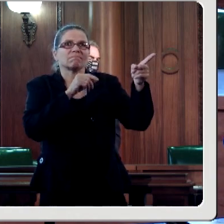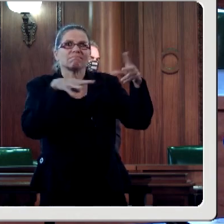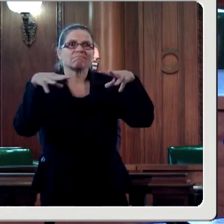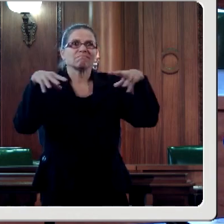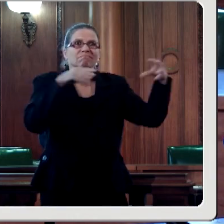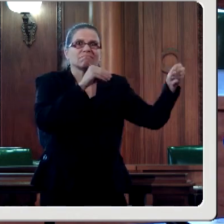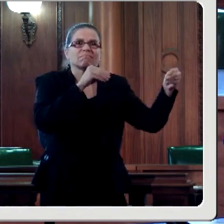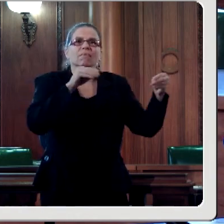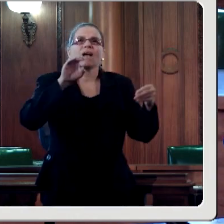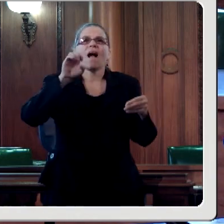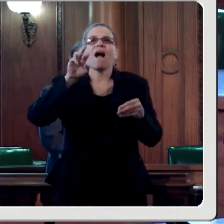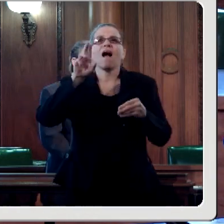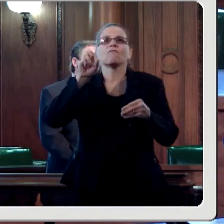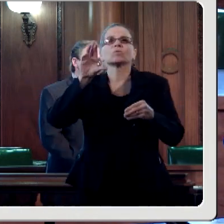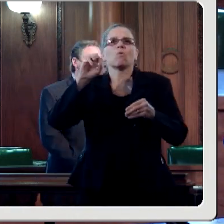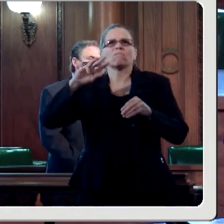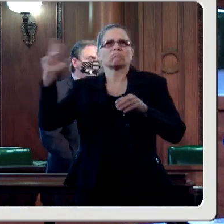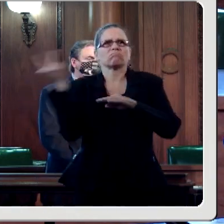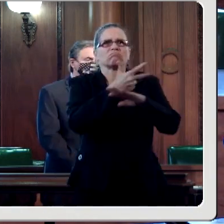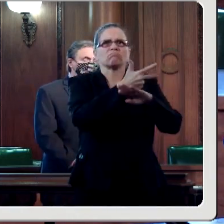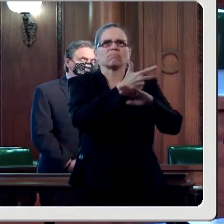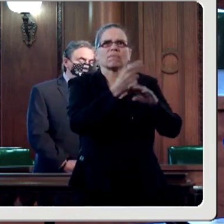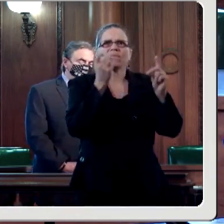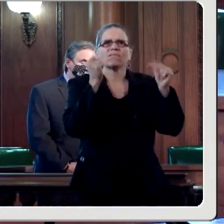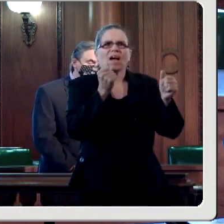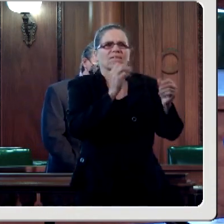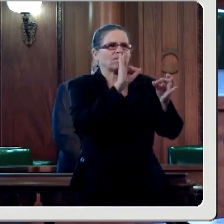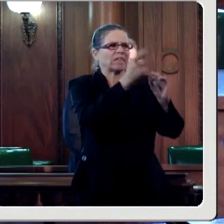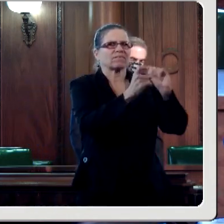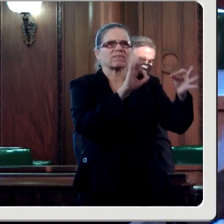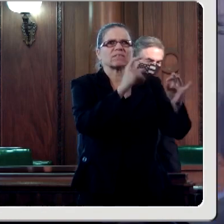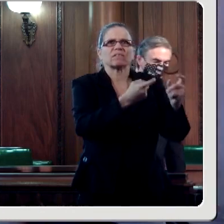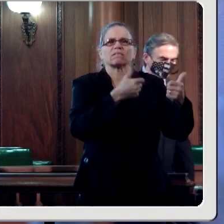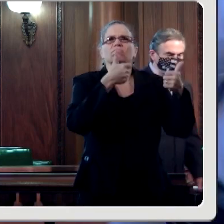failure, and Eversource is working on that. Thank you. Thanks, Pat.